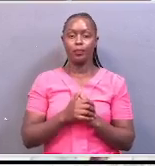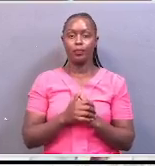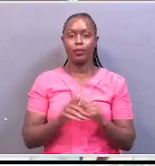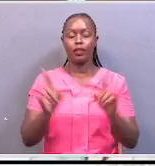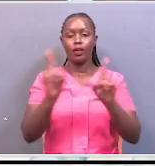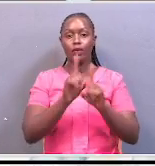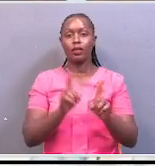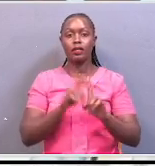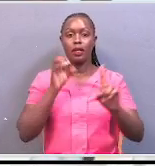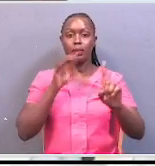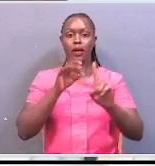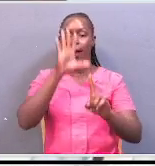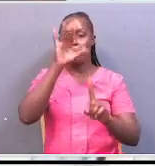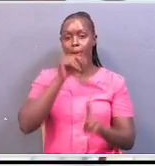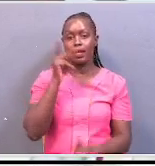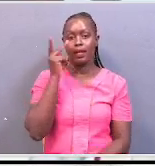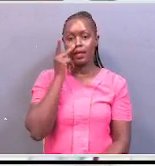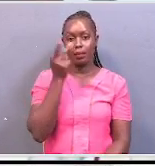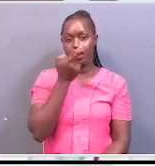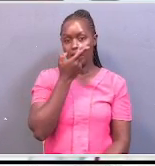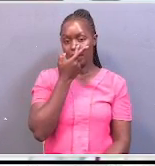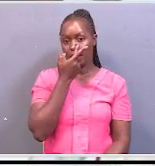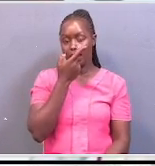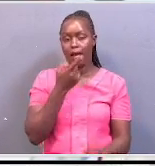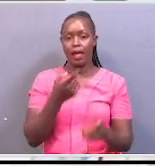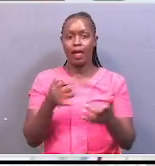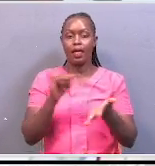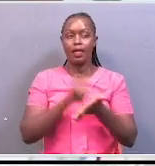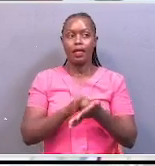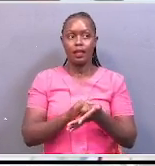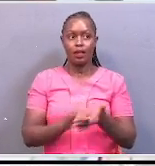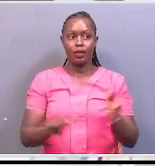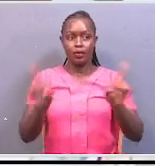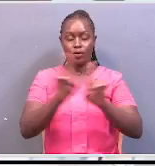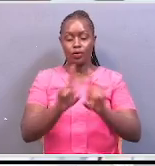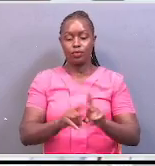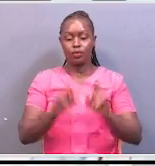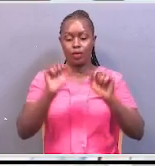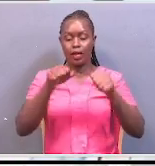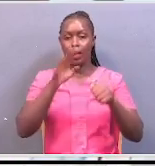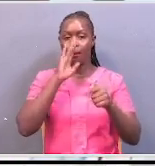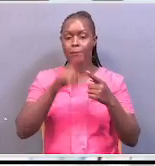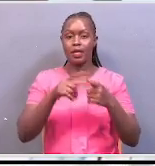inspired by Mwai Kibaki, that they too can be great